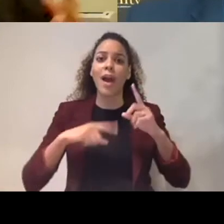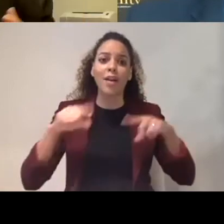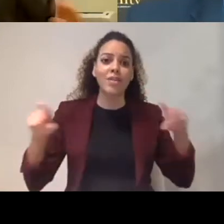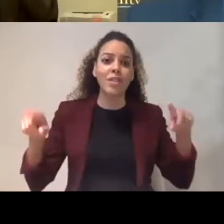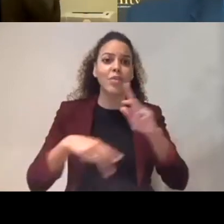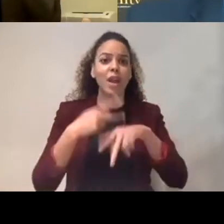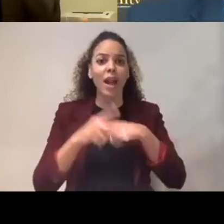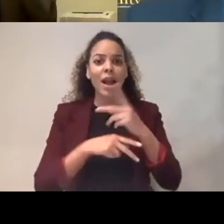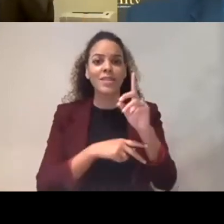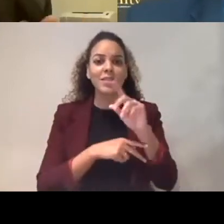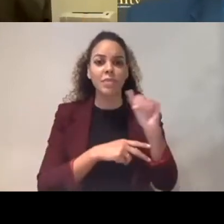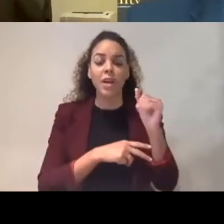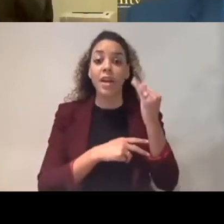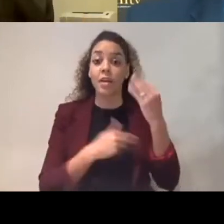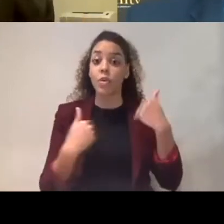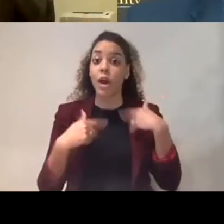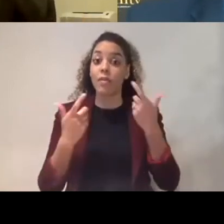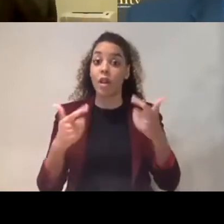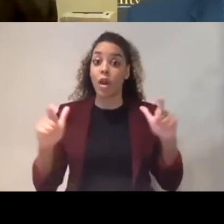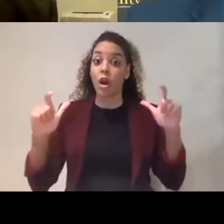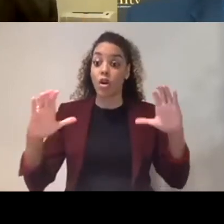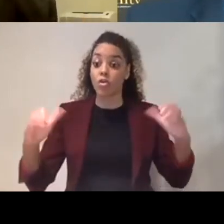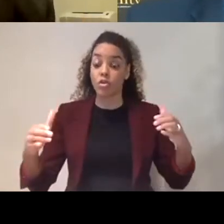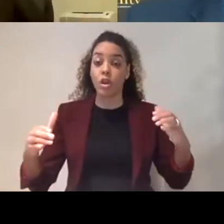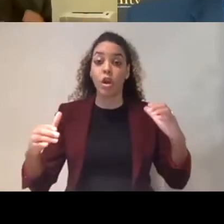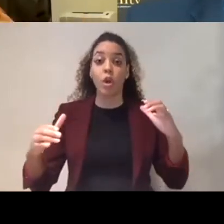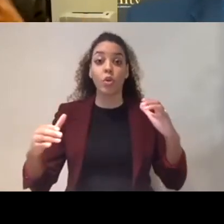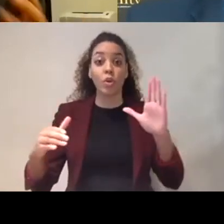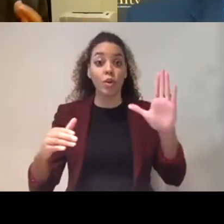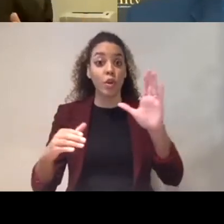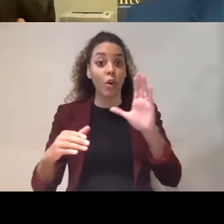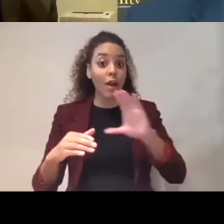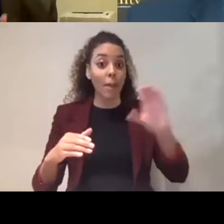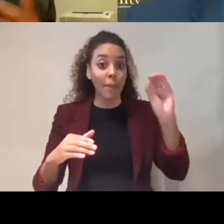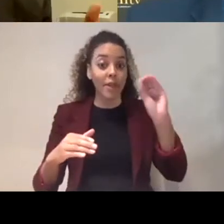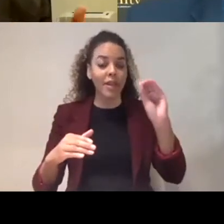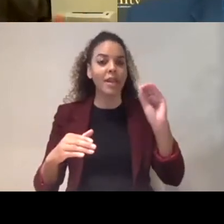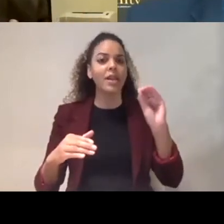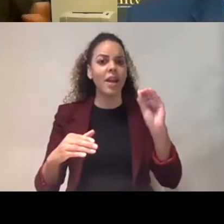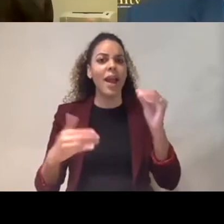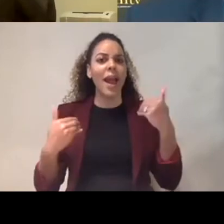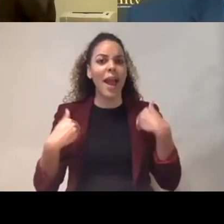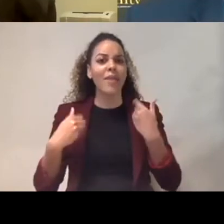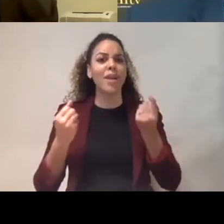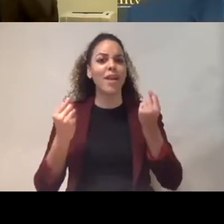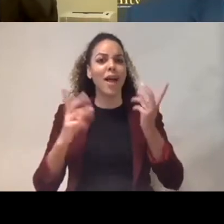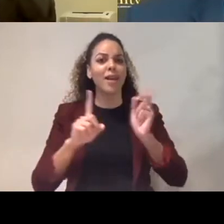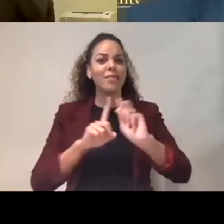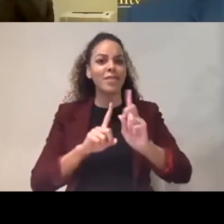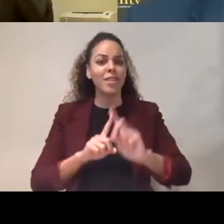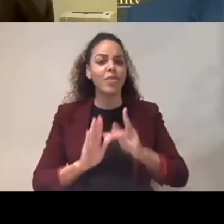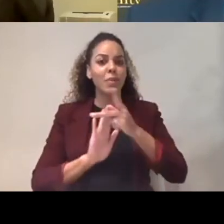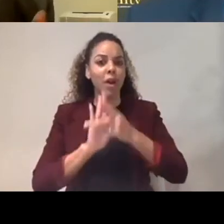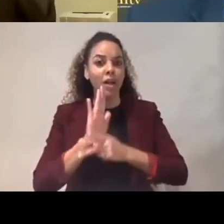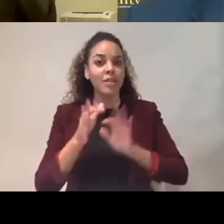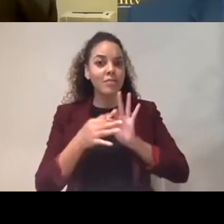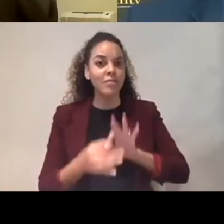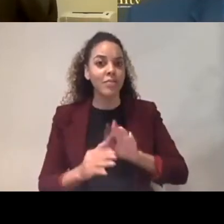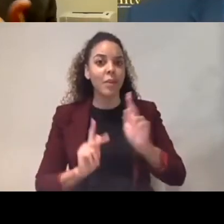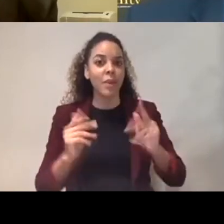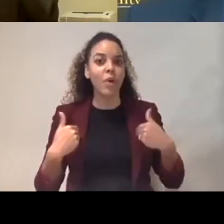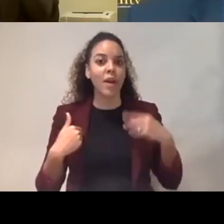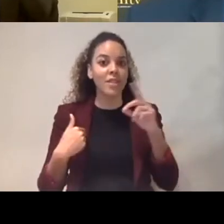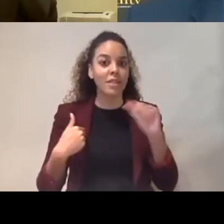If you have a large population in your company, having a lot of different policies for people with disabilities is what